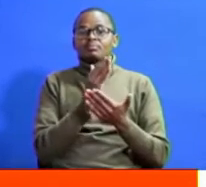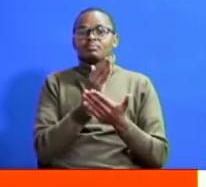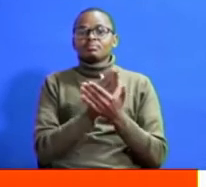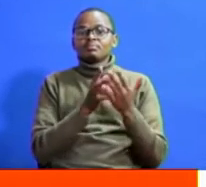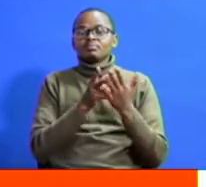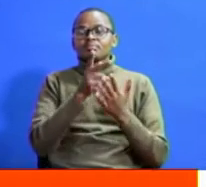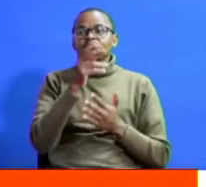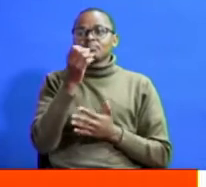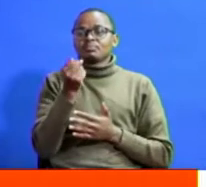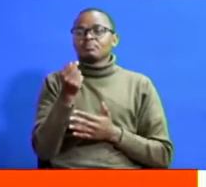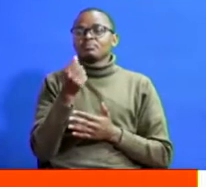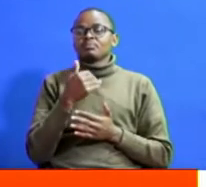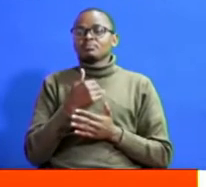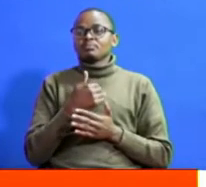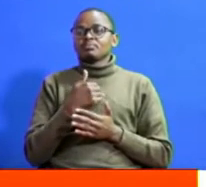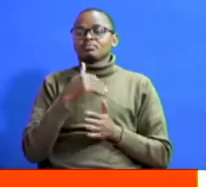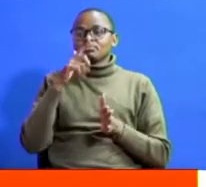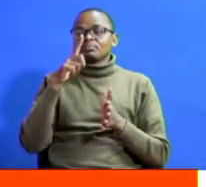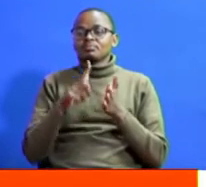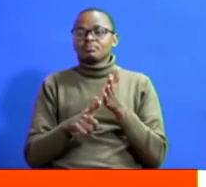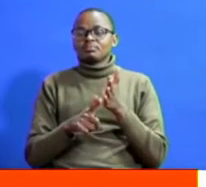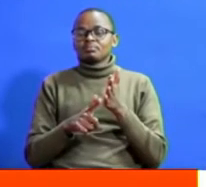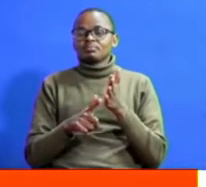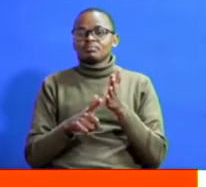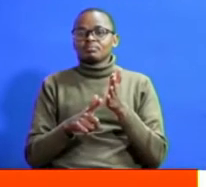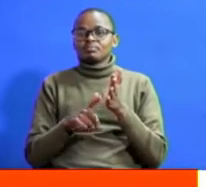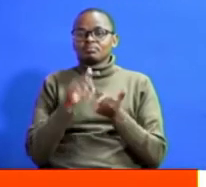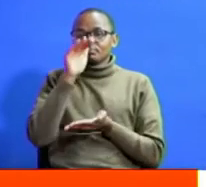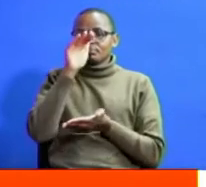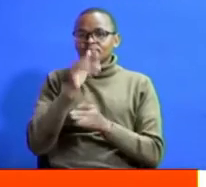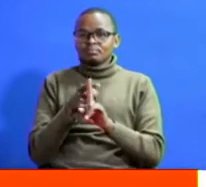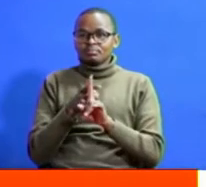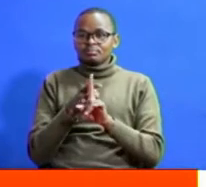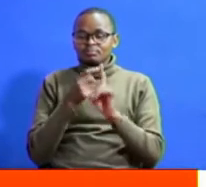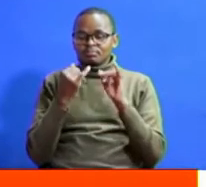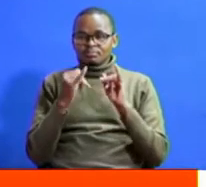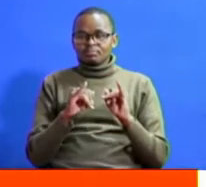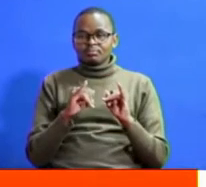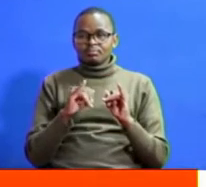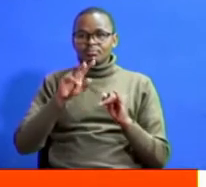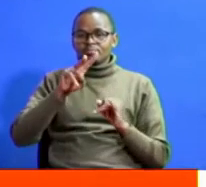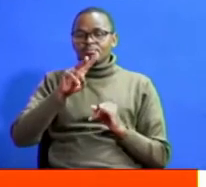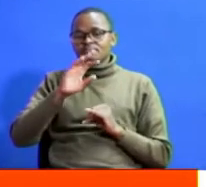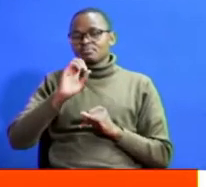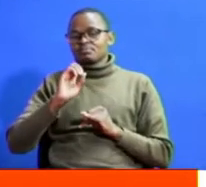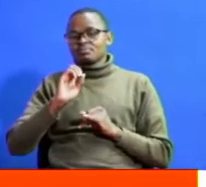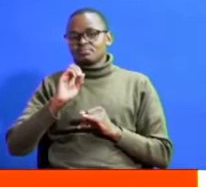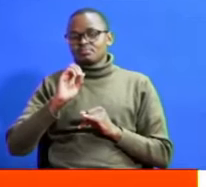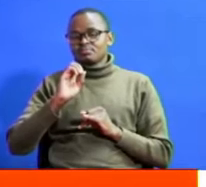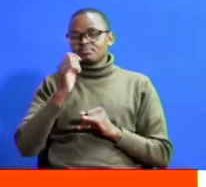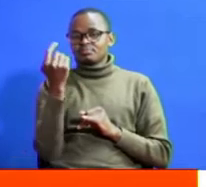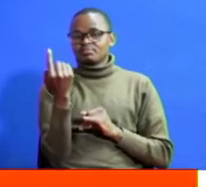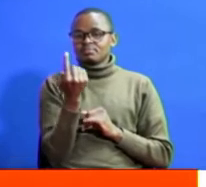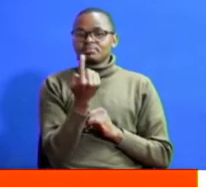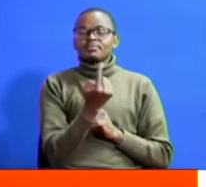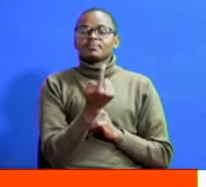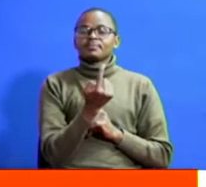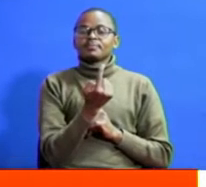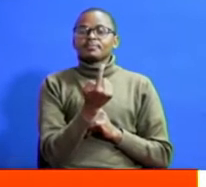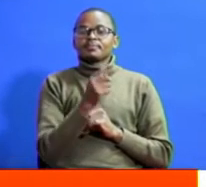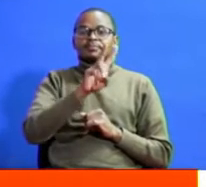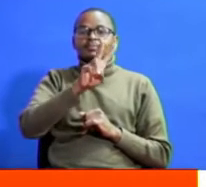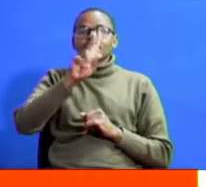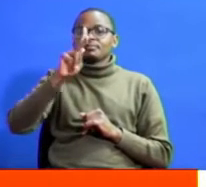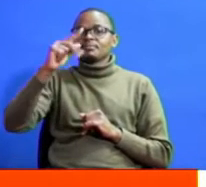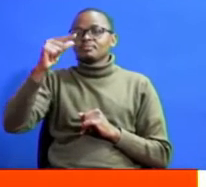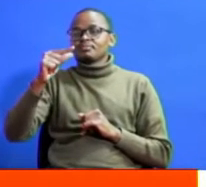ugali has not been actually lowered. The subsidy from currently 230 shillings per 2 kg